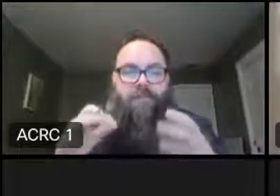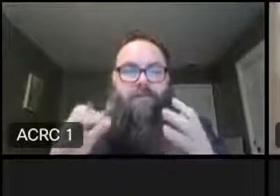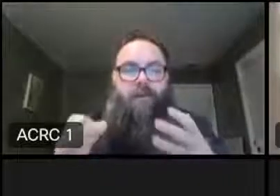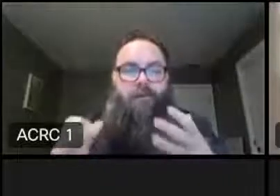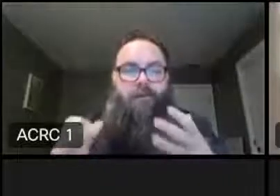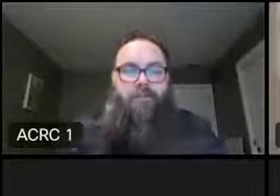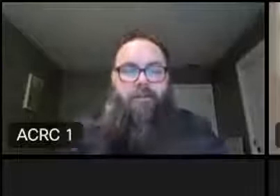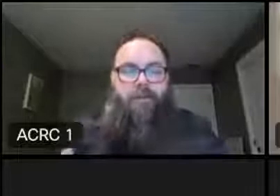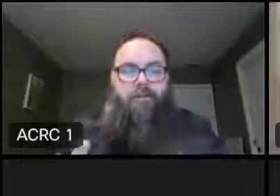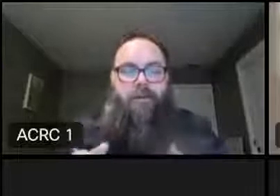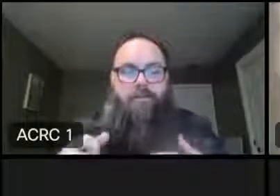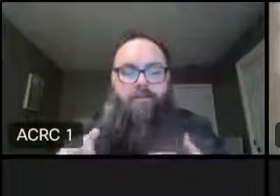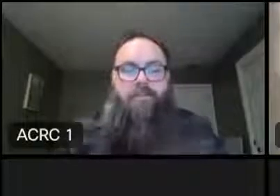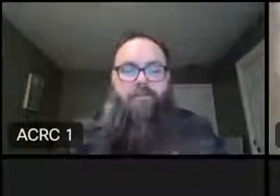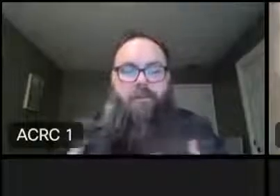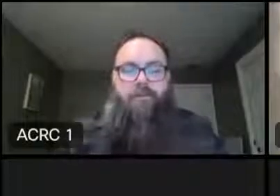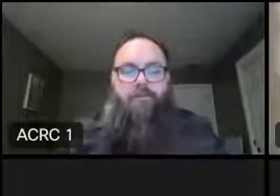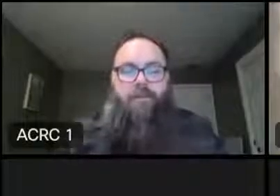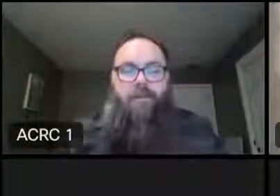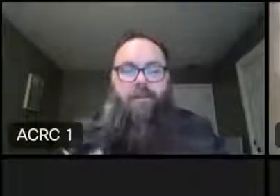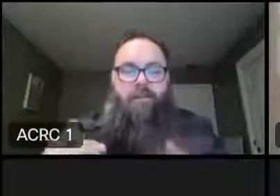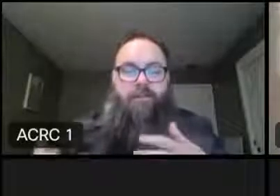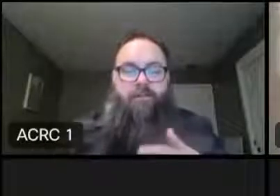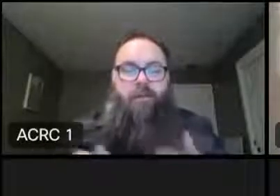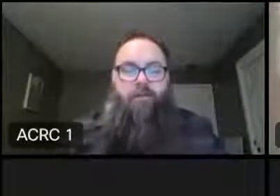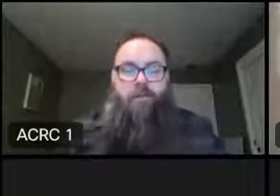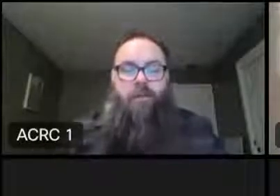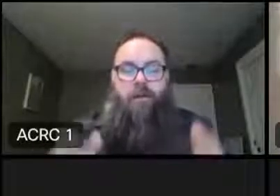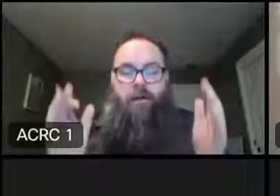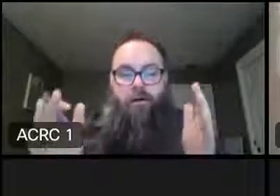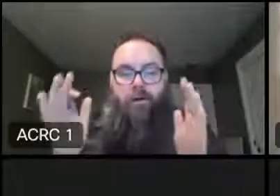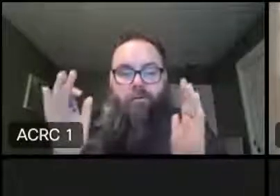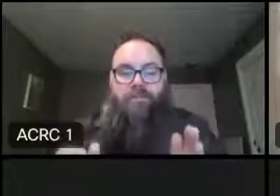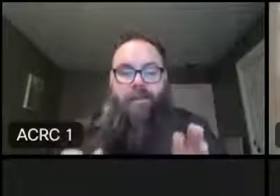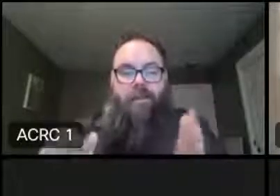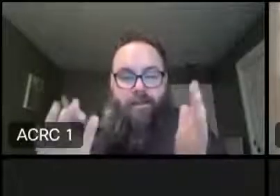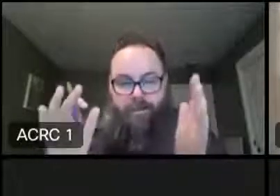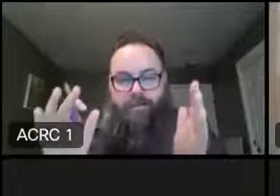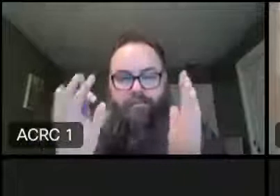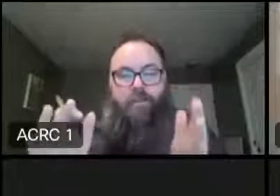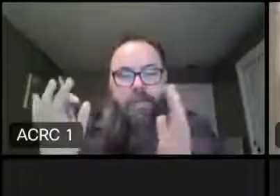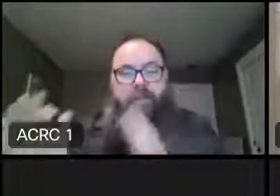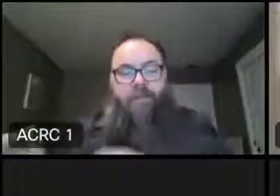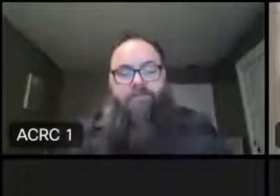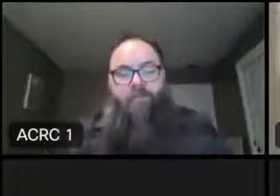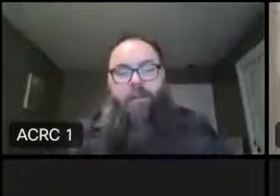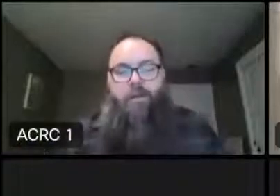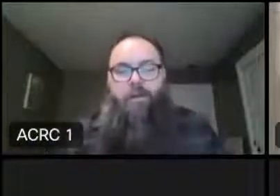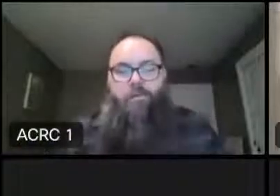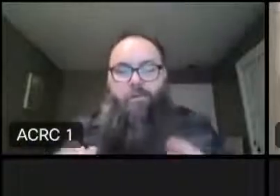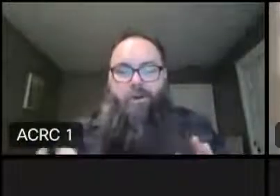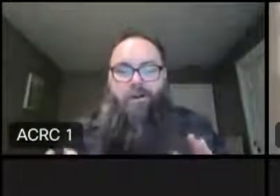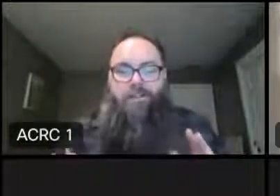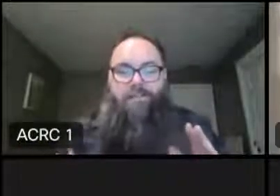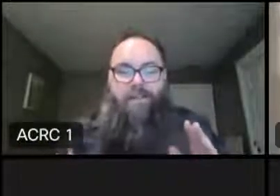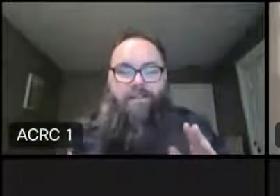have specific information about services for individuals that are deaf and hard of hearing on our website, like a separate landing page for it.